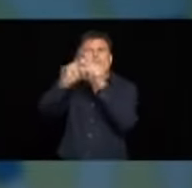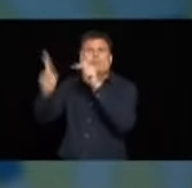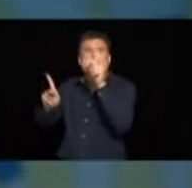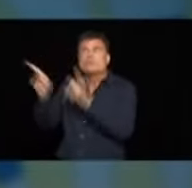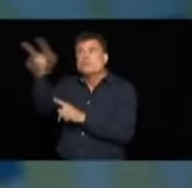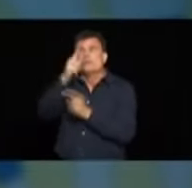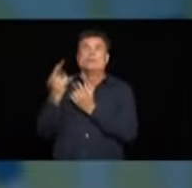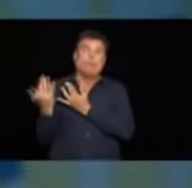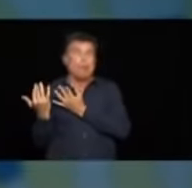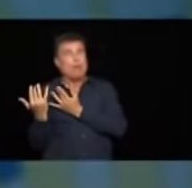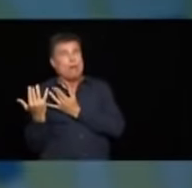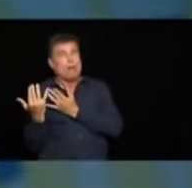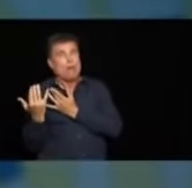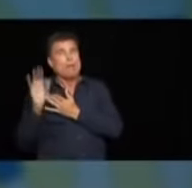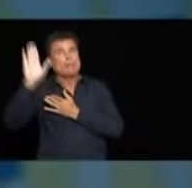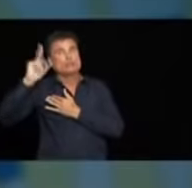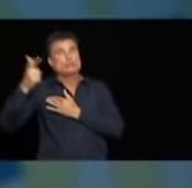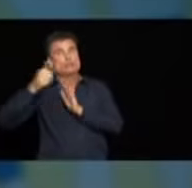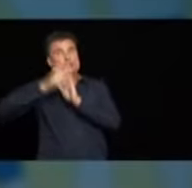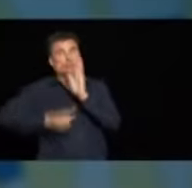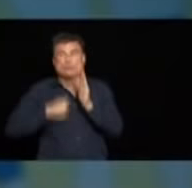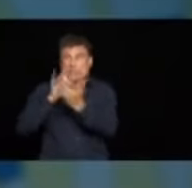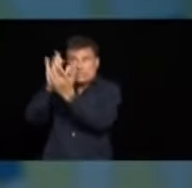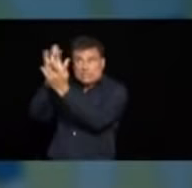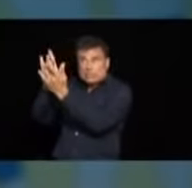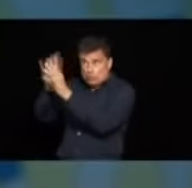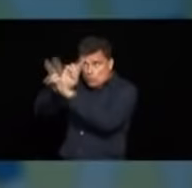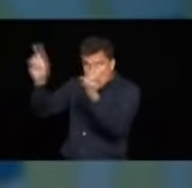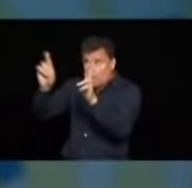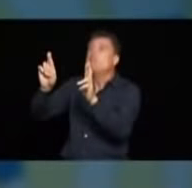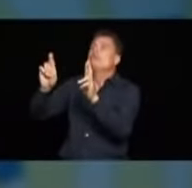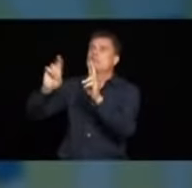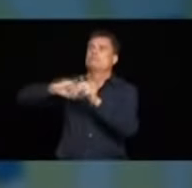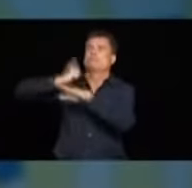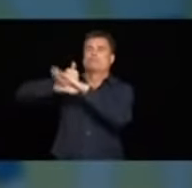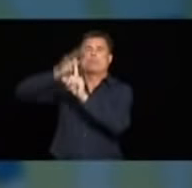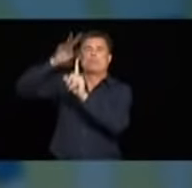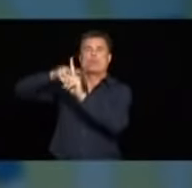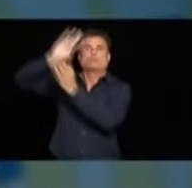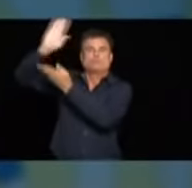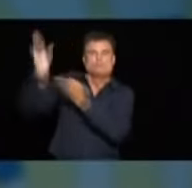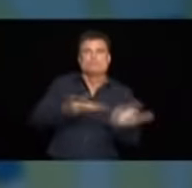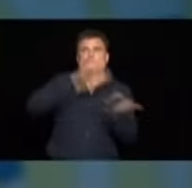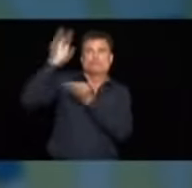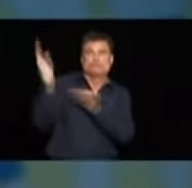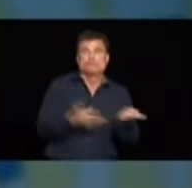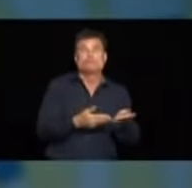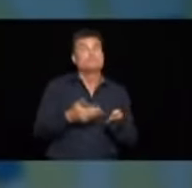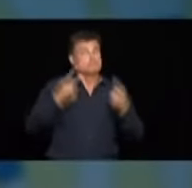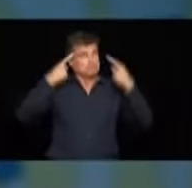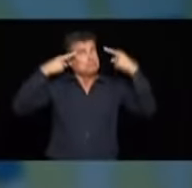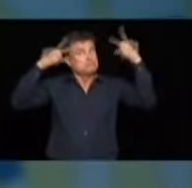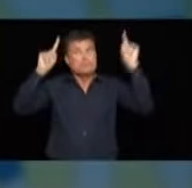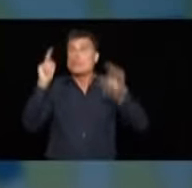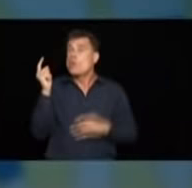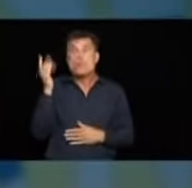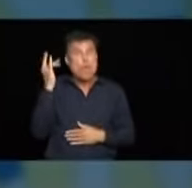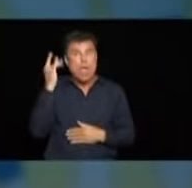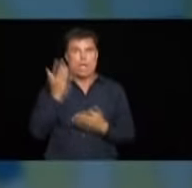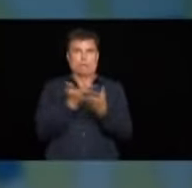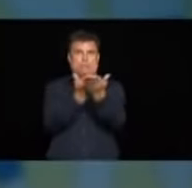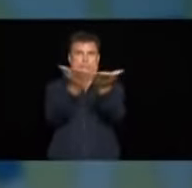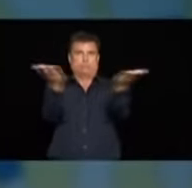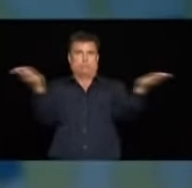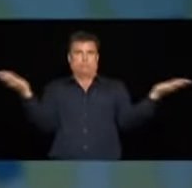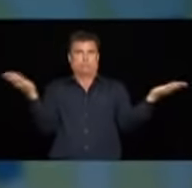that is an extraordinary achievement not by me or by the government or by anyone else, but by the people who work in our